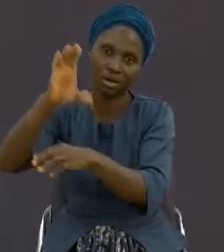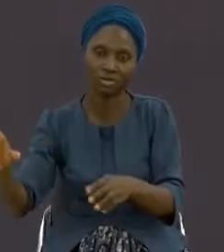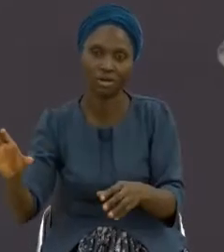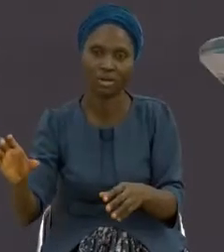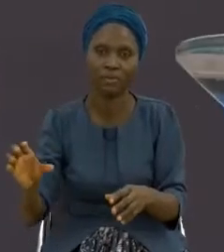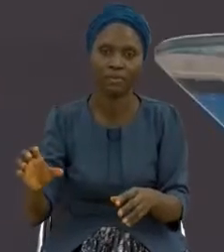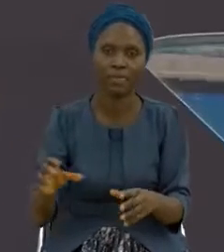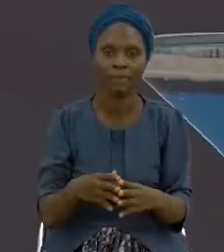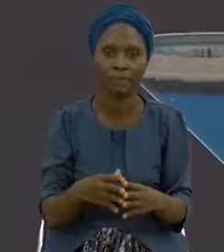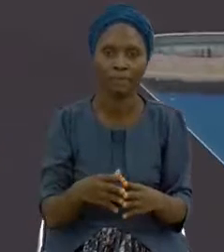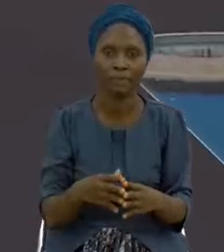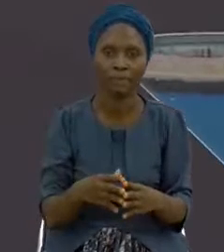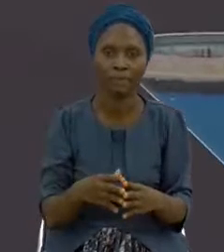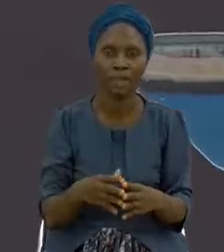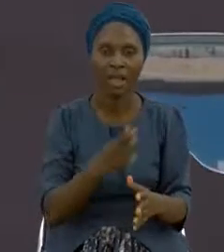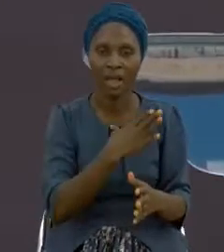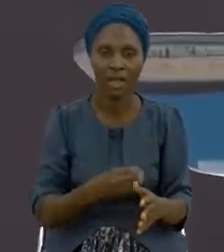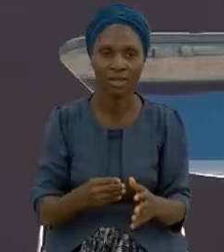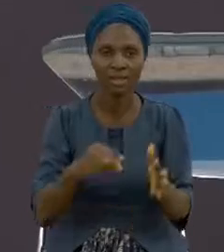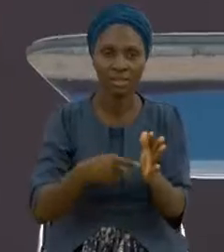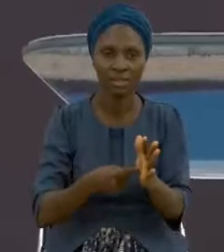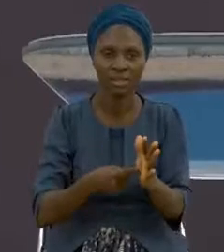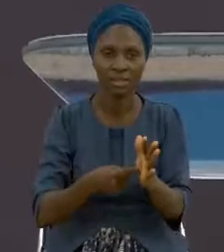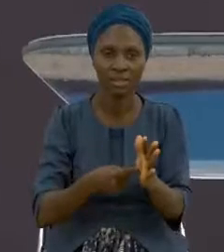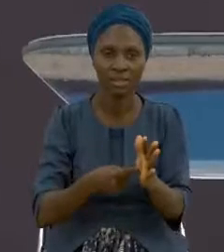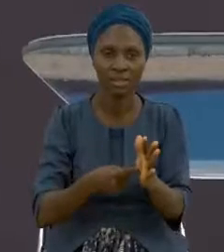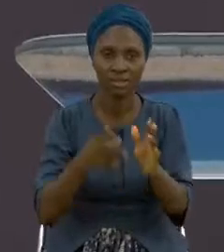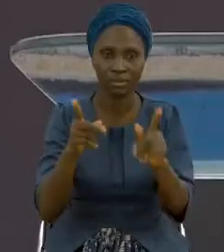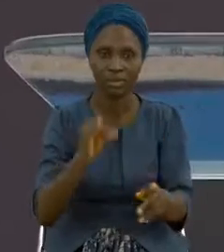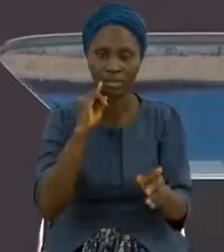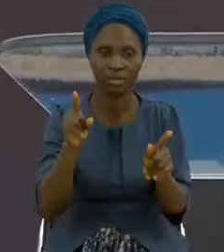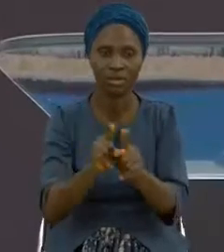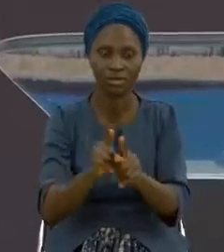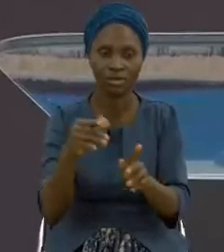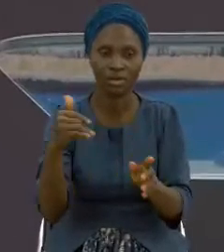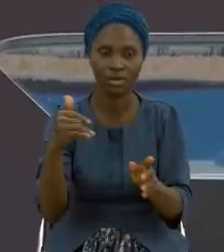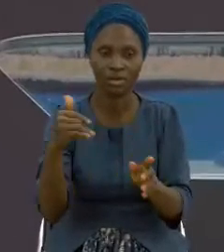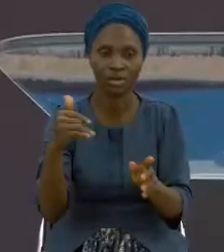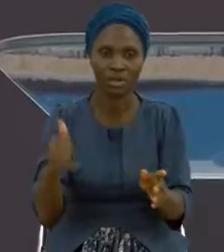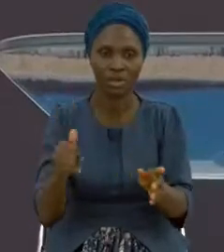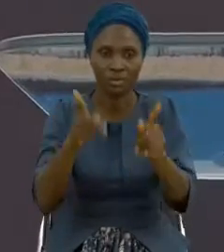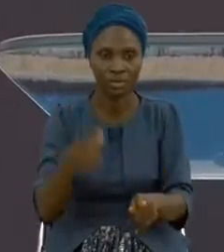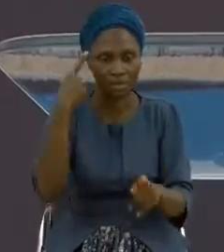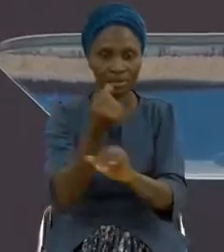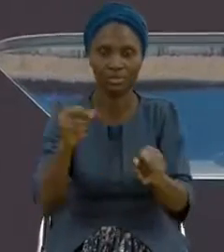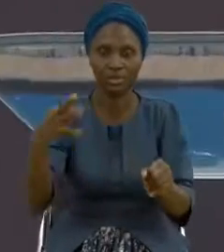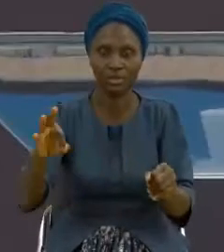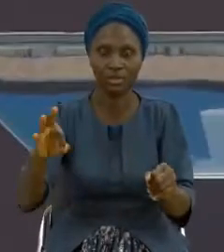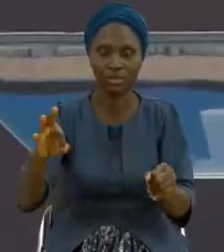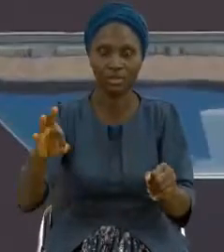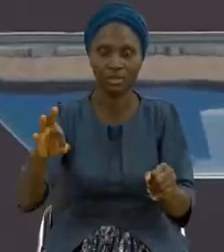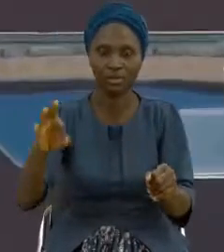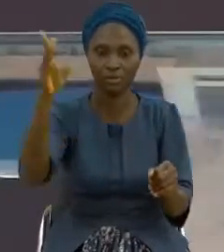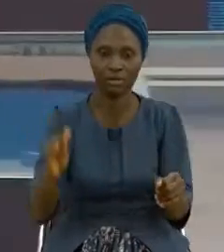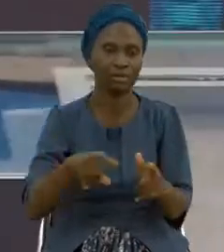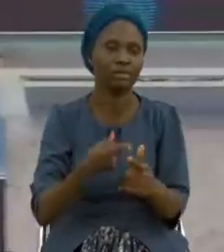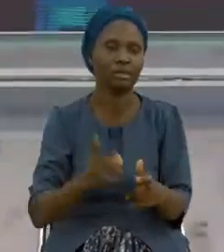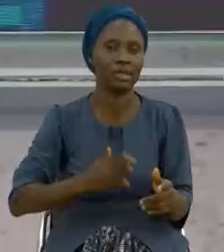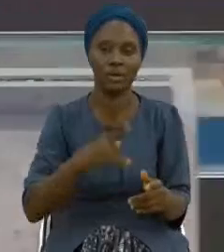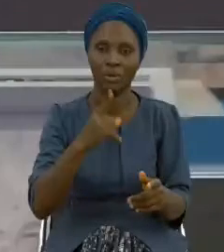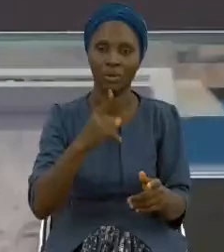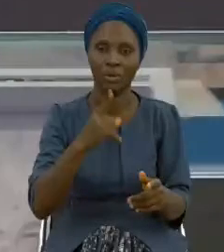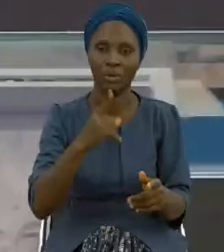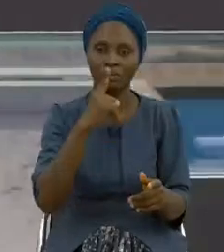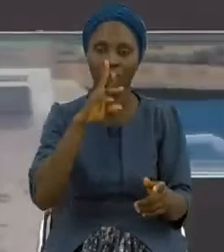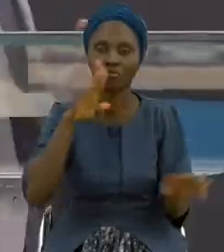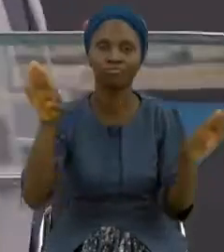of God, our mouths now are closed. We cannot talk. We're ashamed before